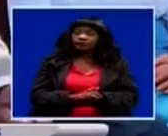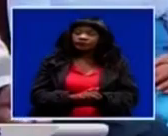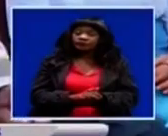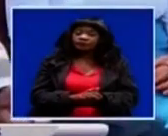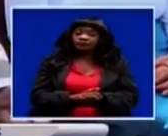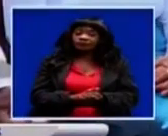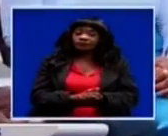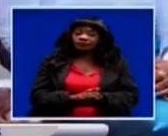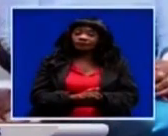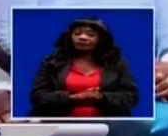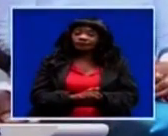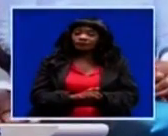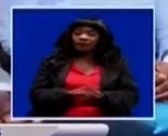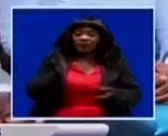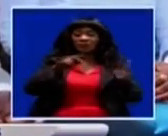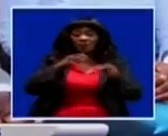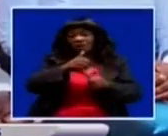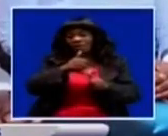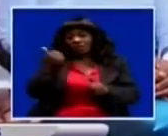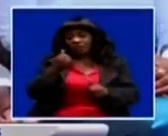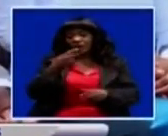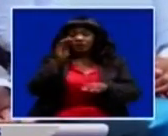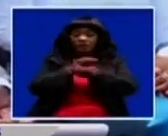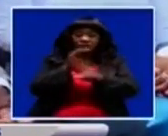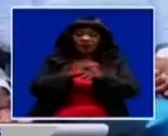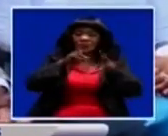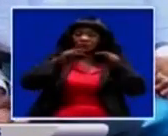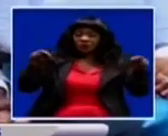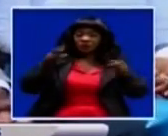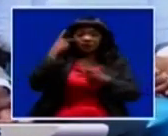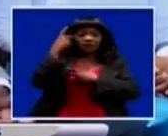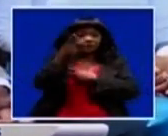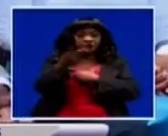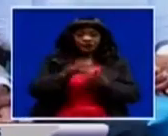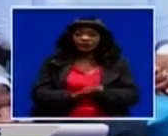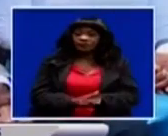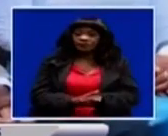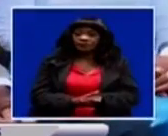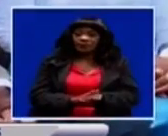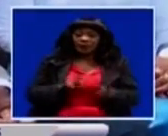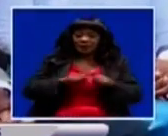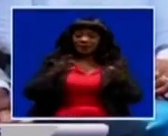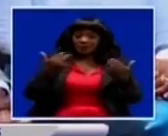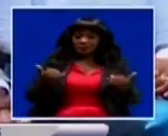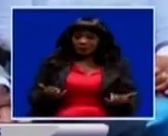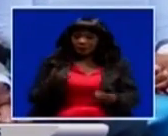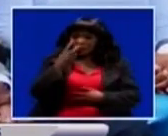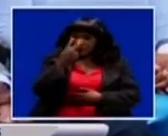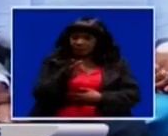of election. No, they were planned some time back. Now they are being